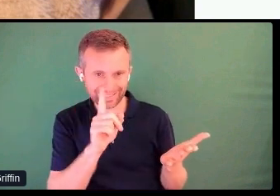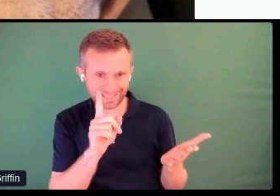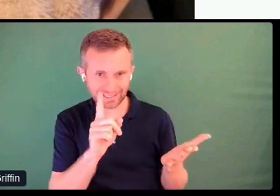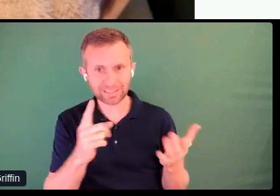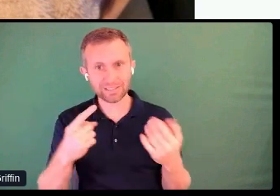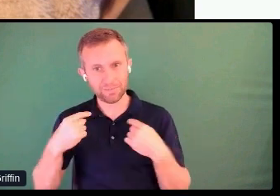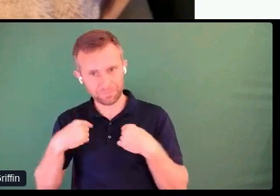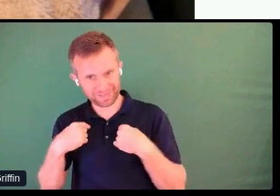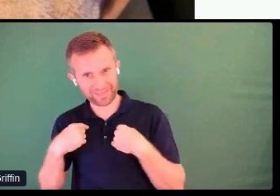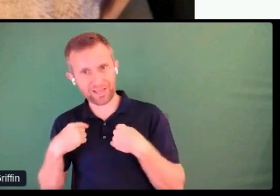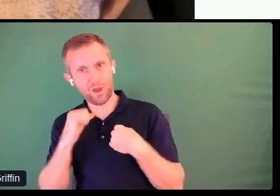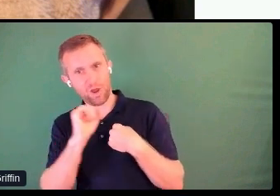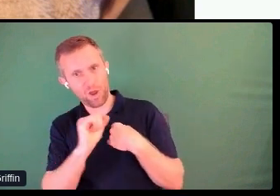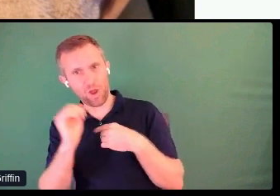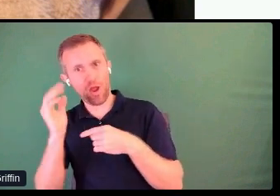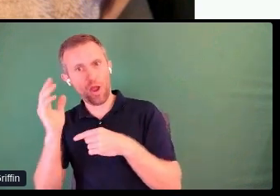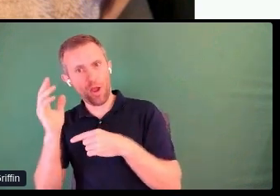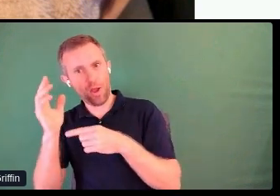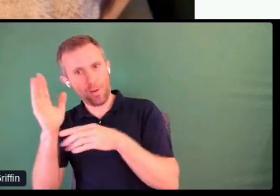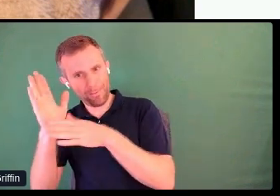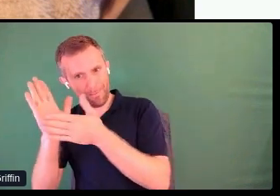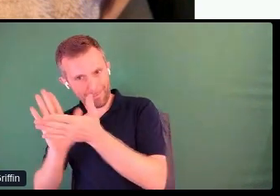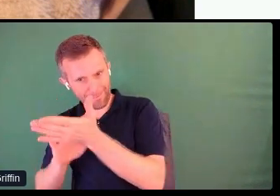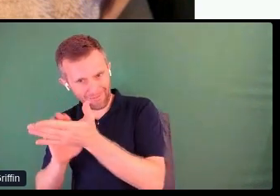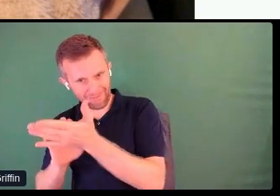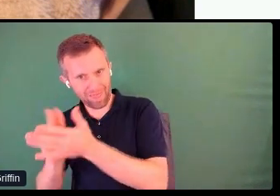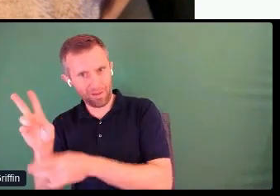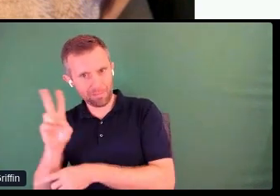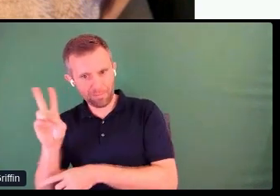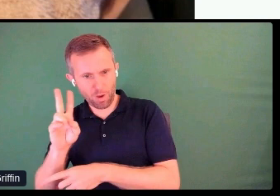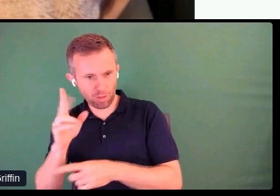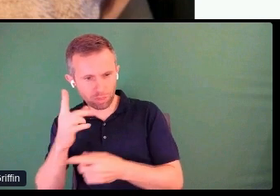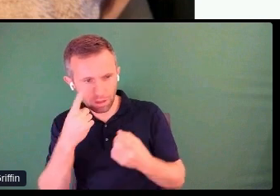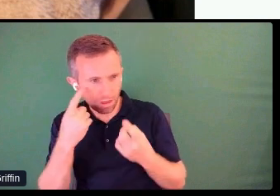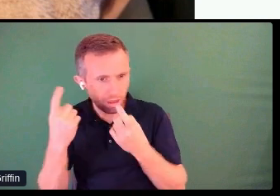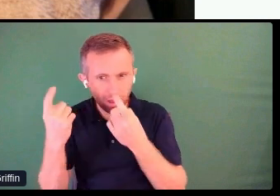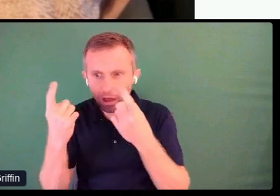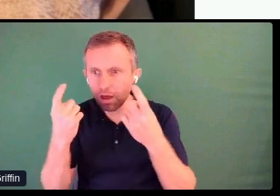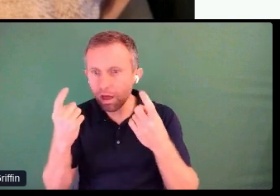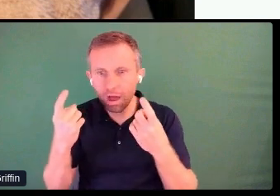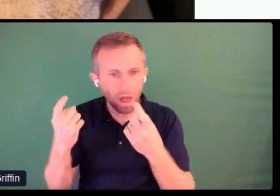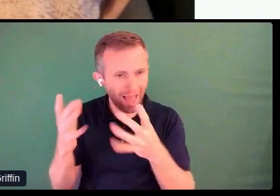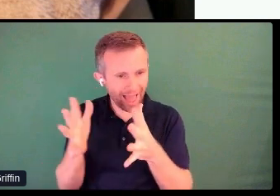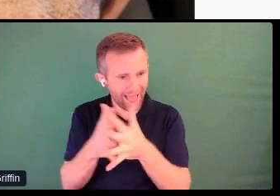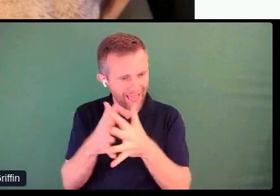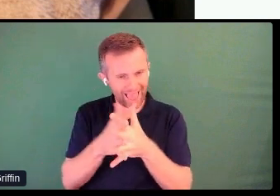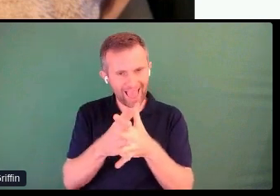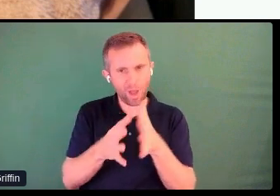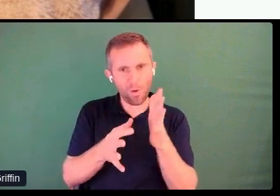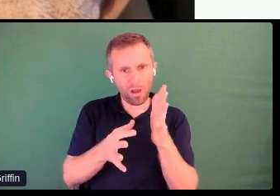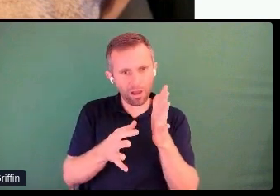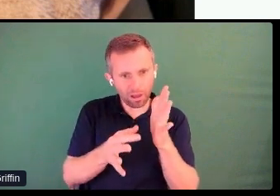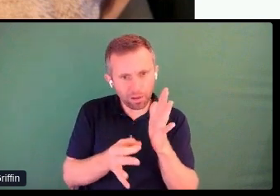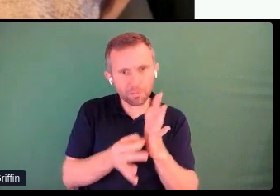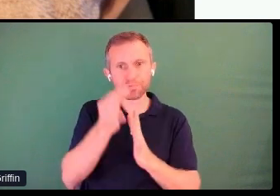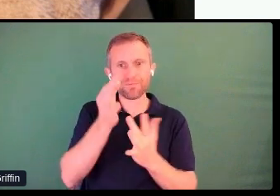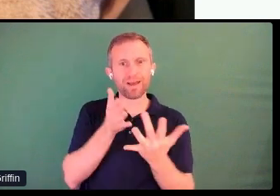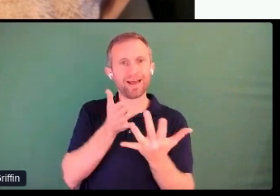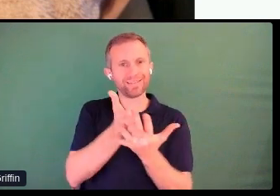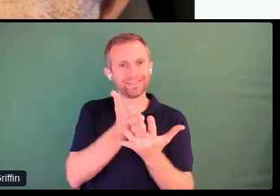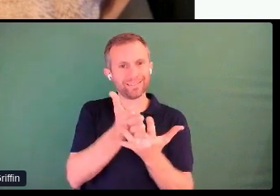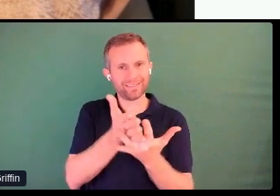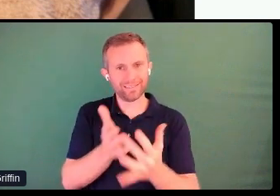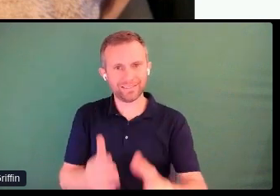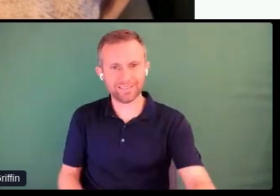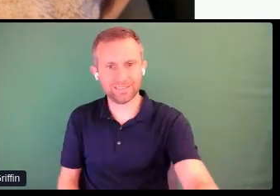new opportunities to best support Yara's personal development and participation in society. Quite obviously, taking her